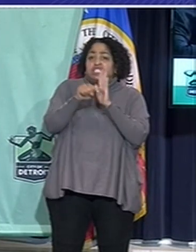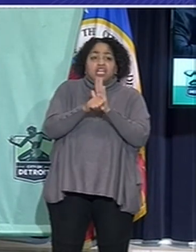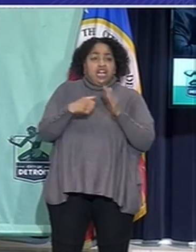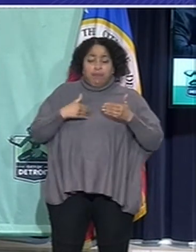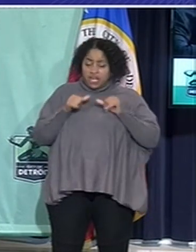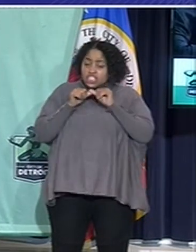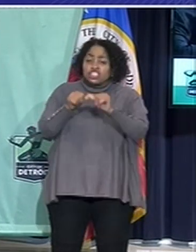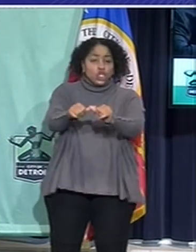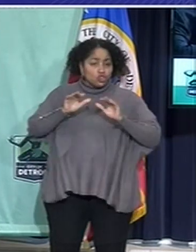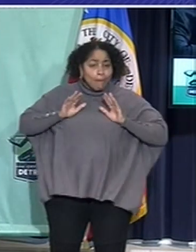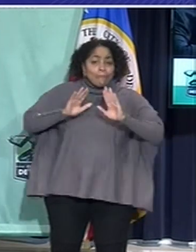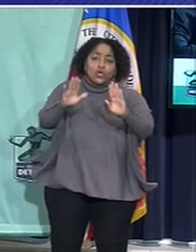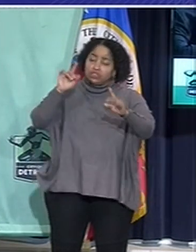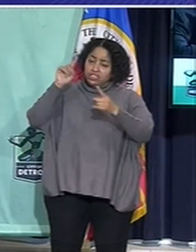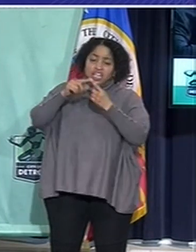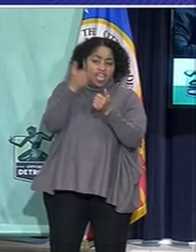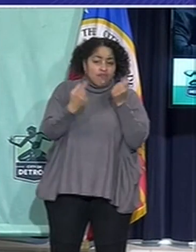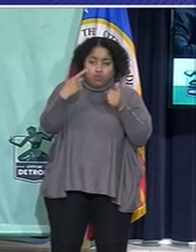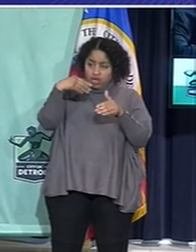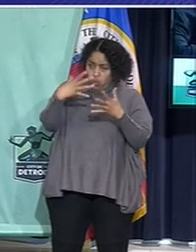city who wants a test can get a test.